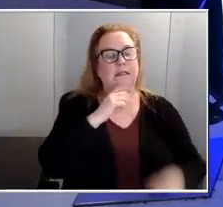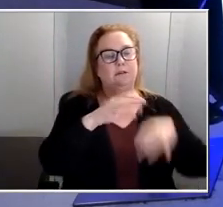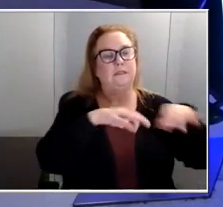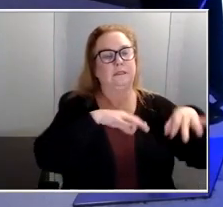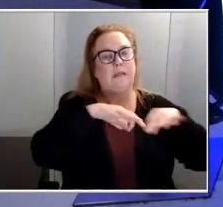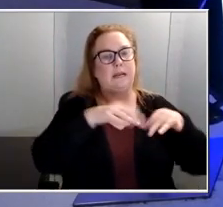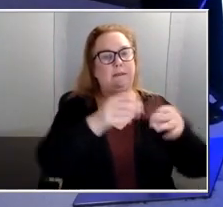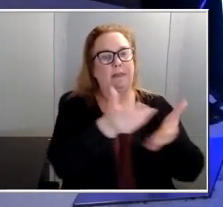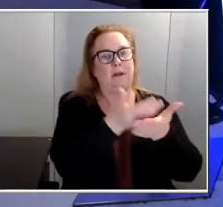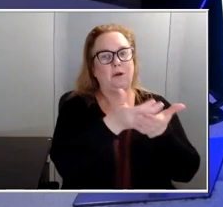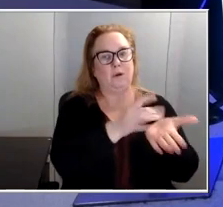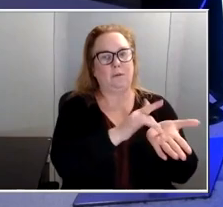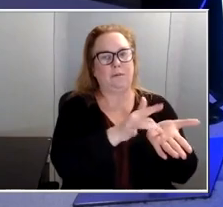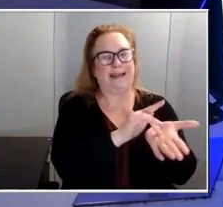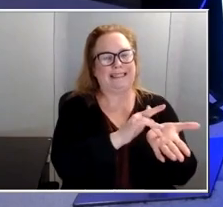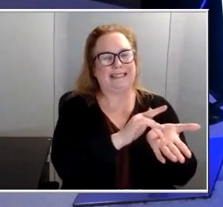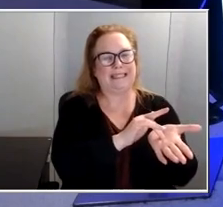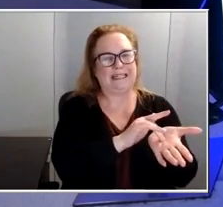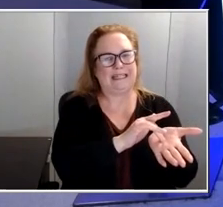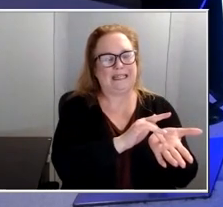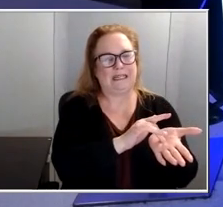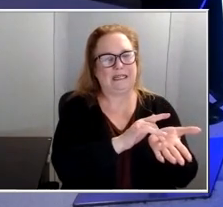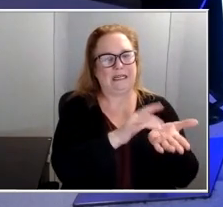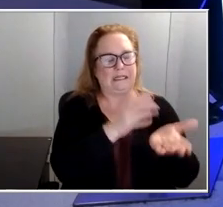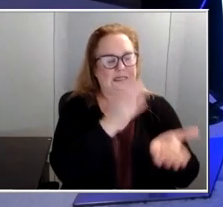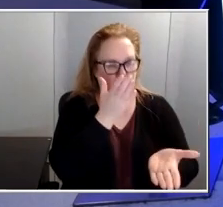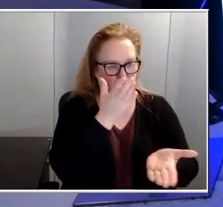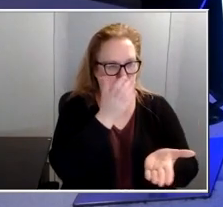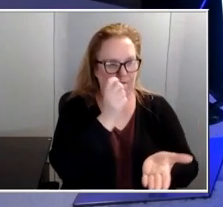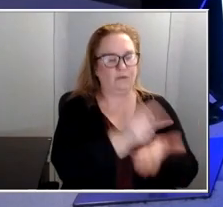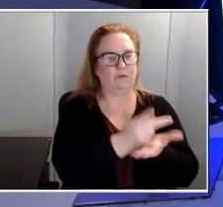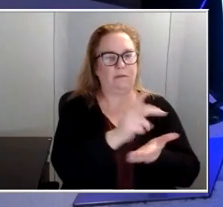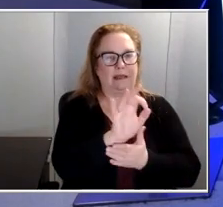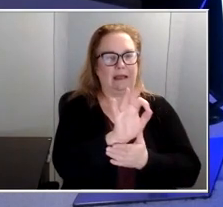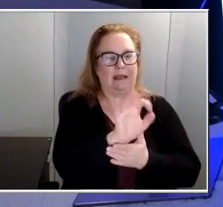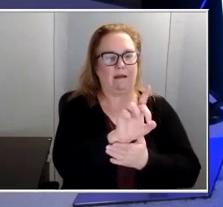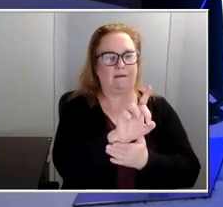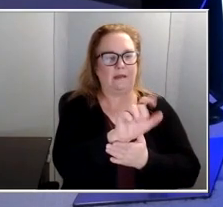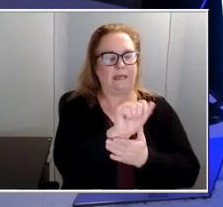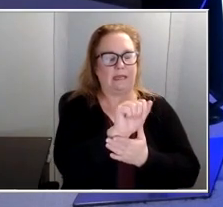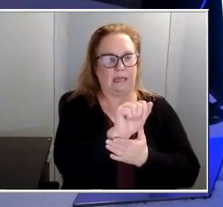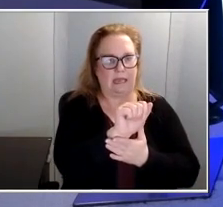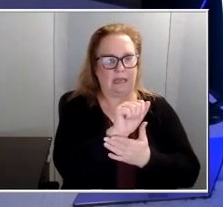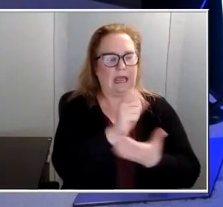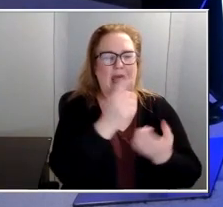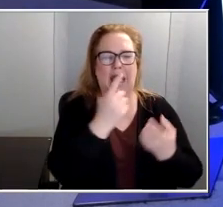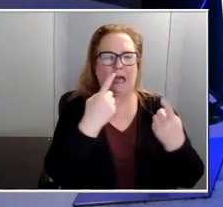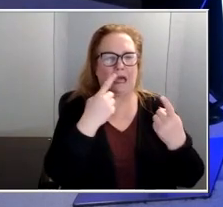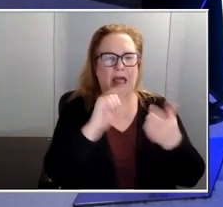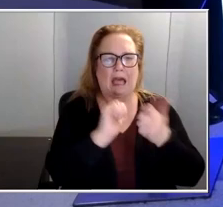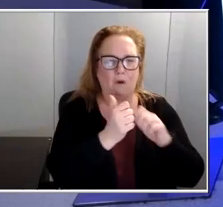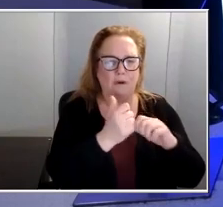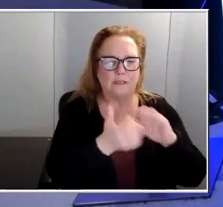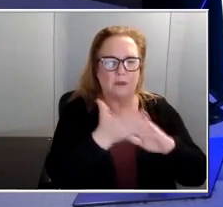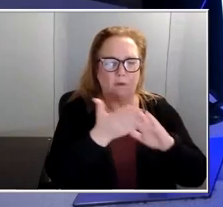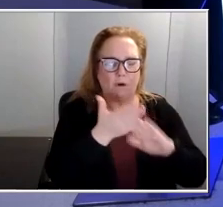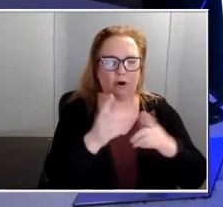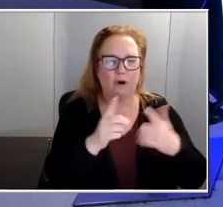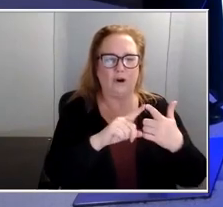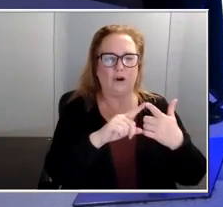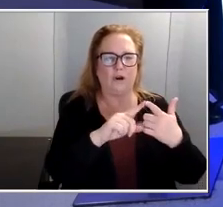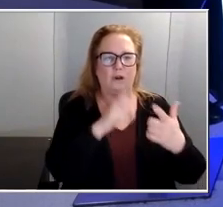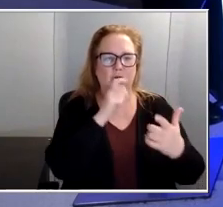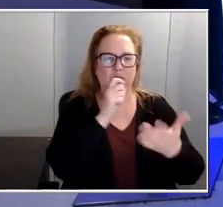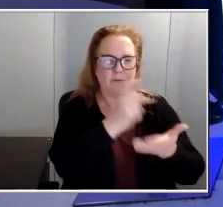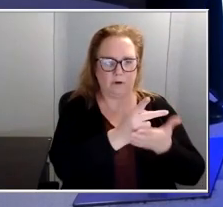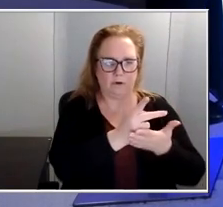new medicine, tetlistamab. It's now approved by the FDA. How does it work? Who's a candidate for the drug? Were you surprised that it worked so quickly?